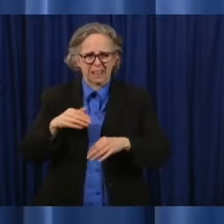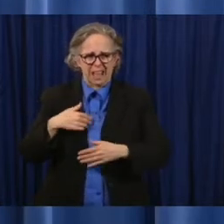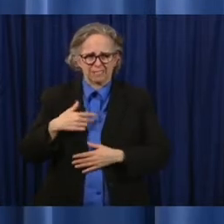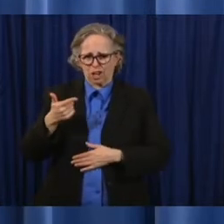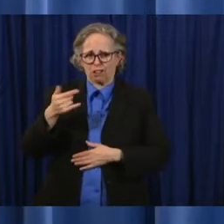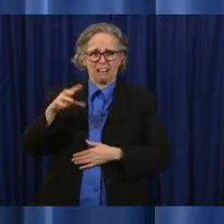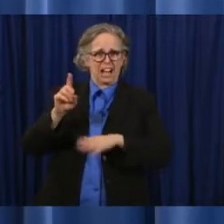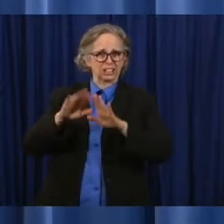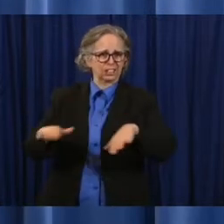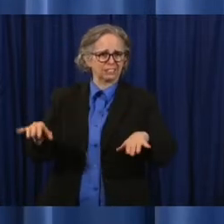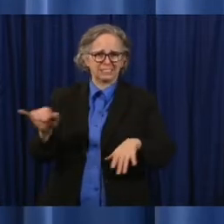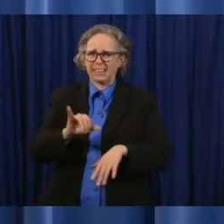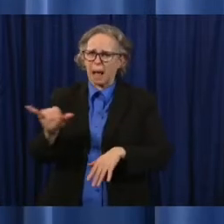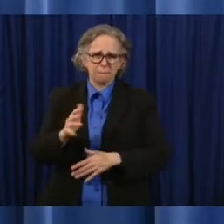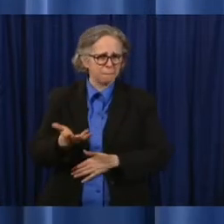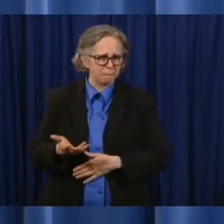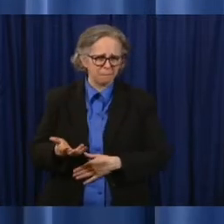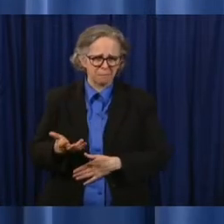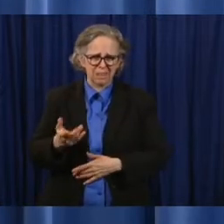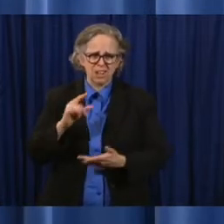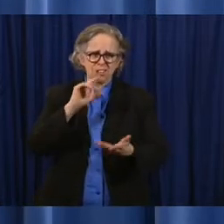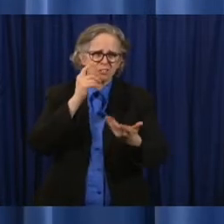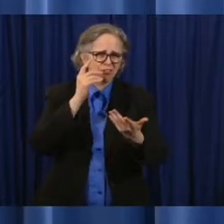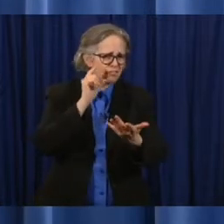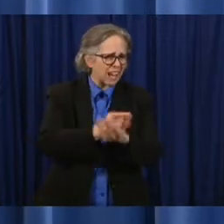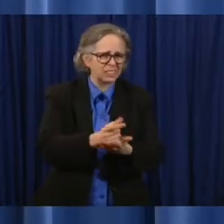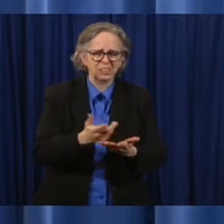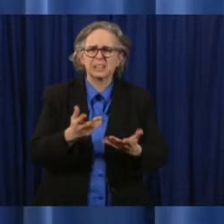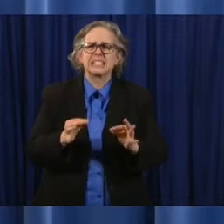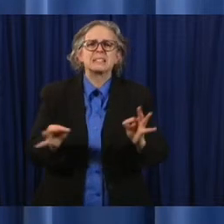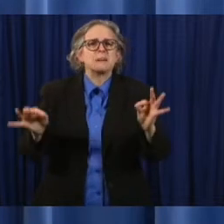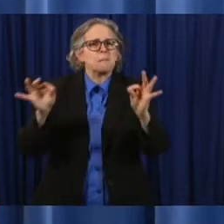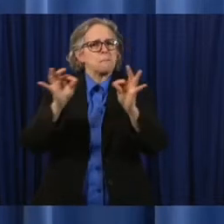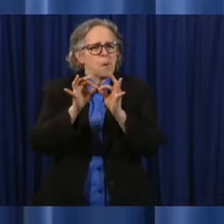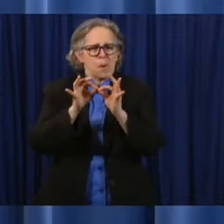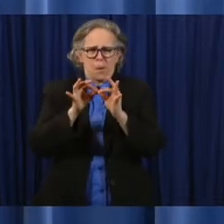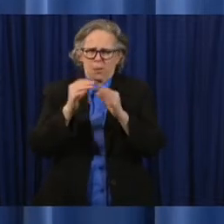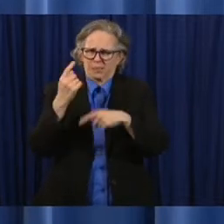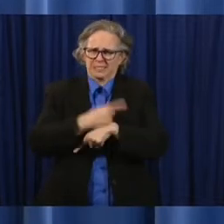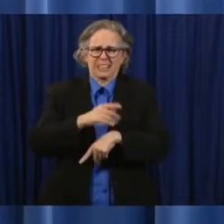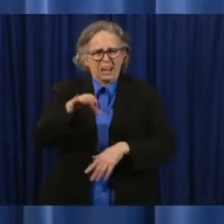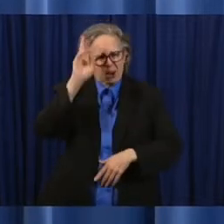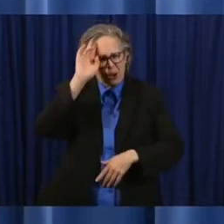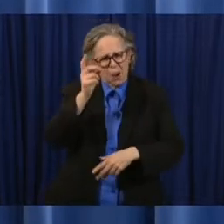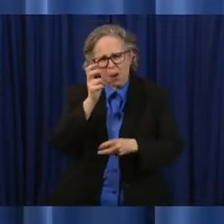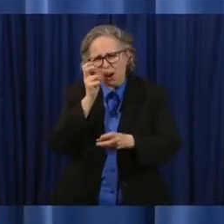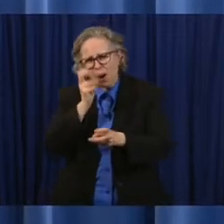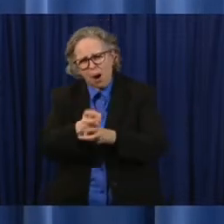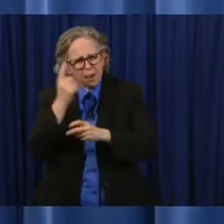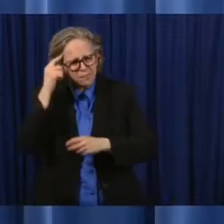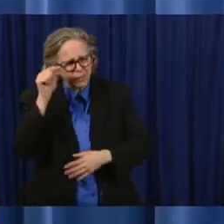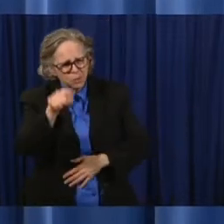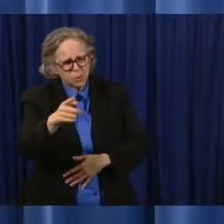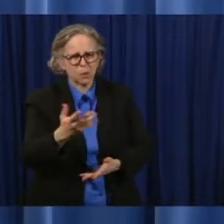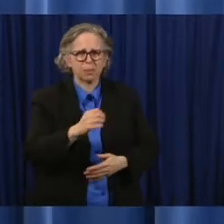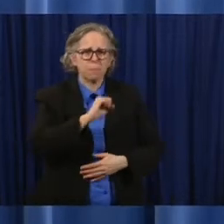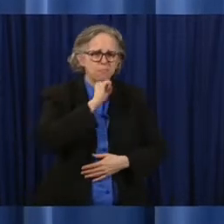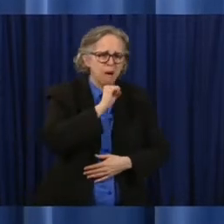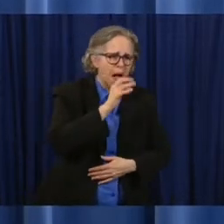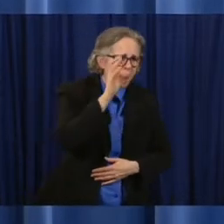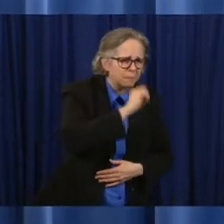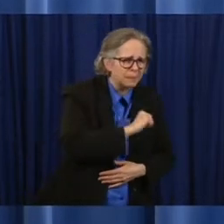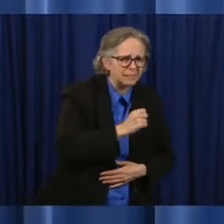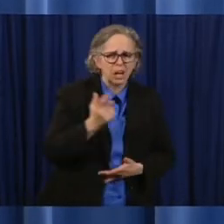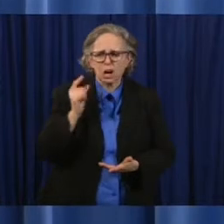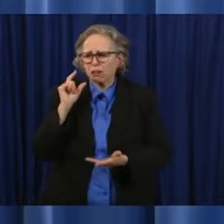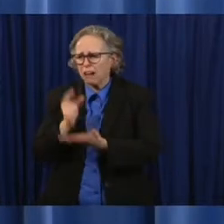already graduated. So I know that that's difficult, missing your senior prom, junior senior prom,